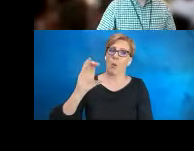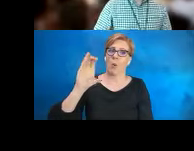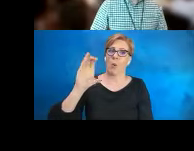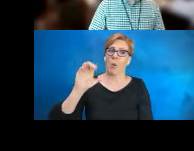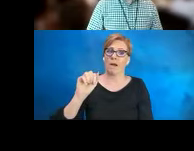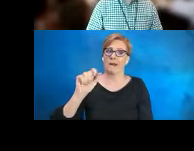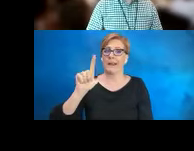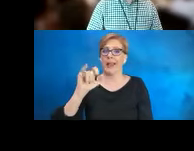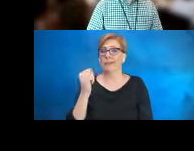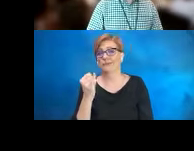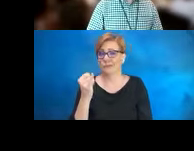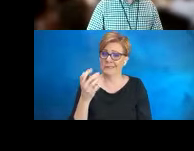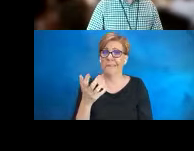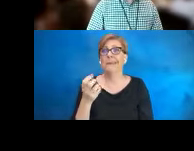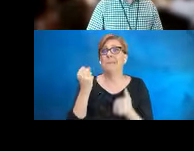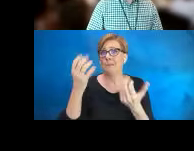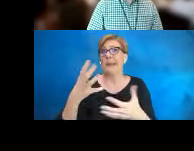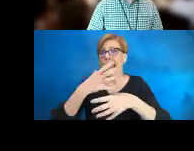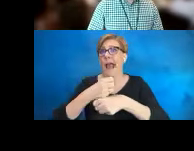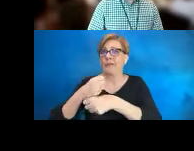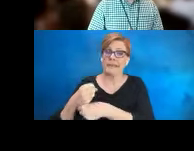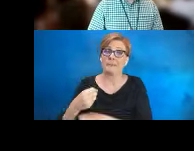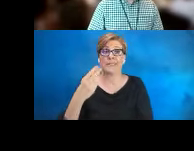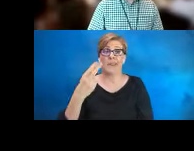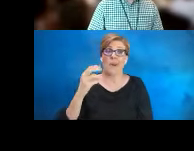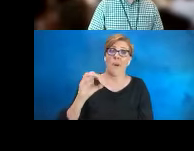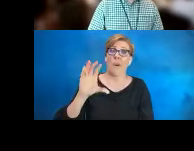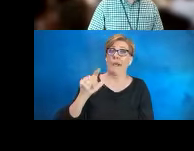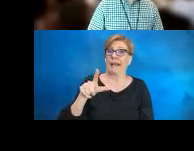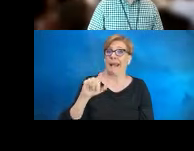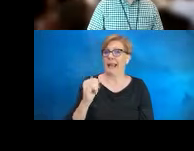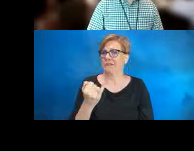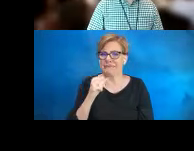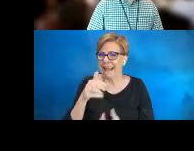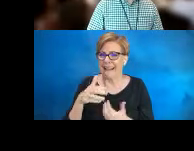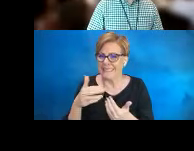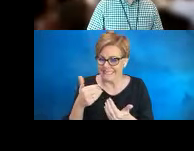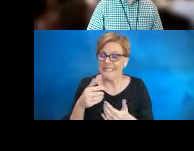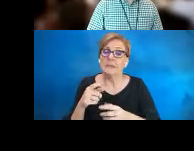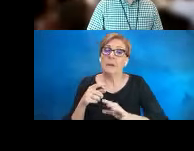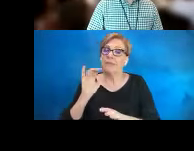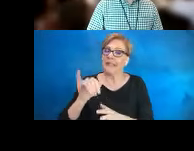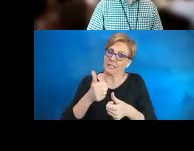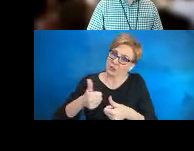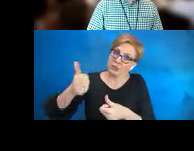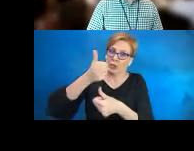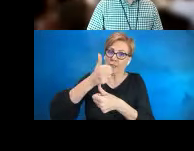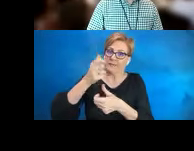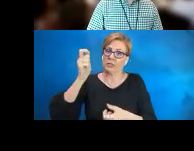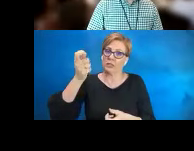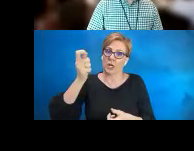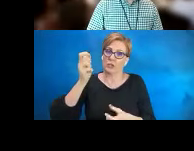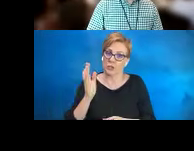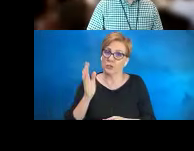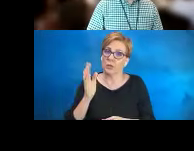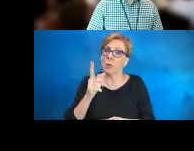SSA uses. HOCALJ just flows off the tongue. That is the chief judge over all the rest of the judges in